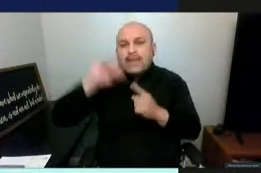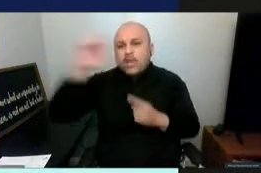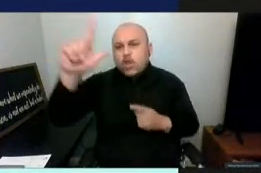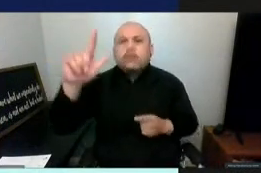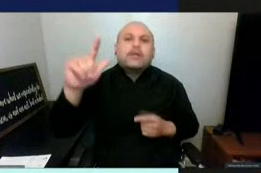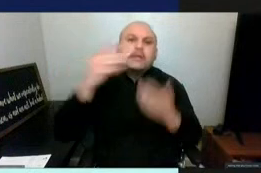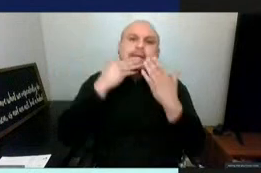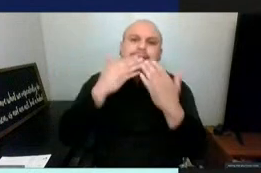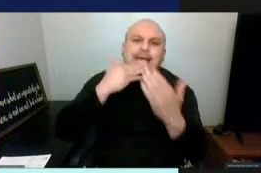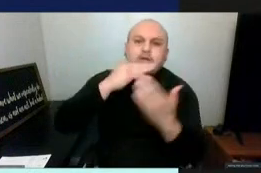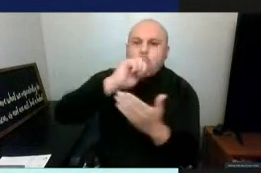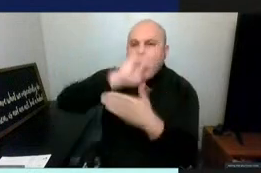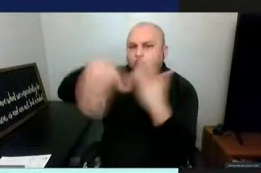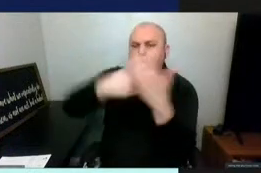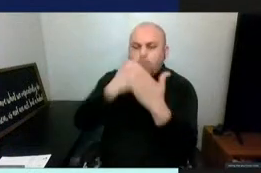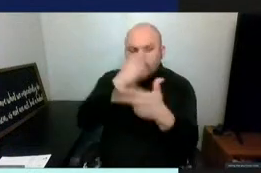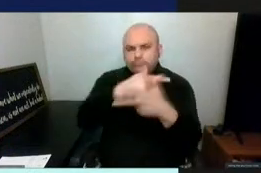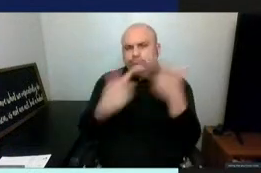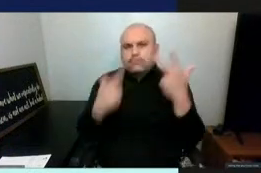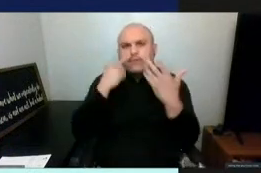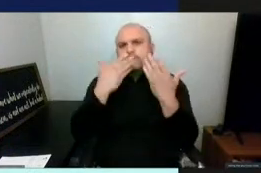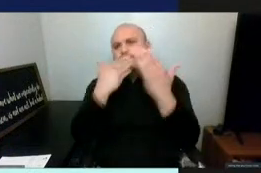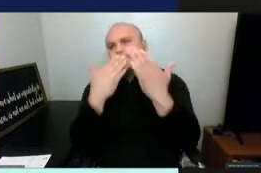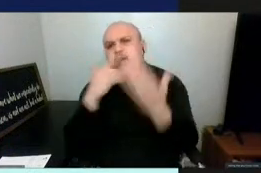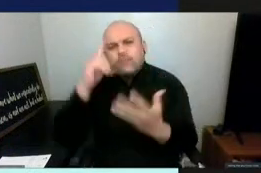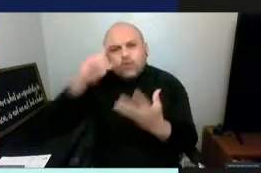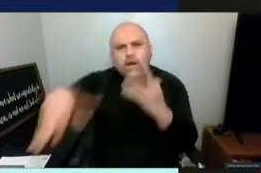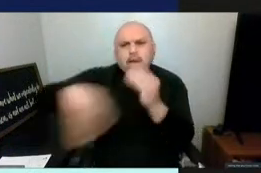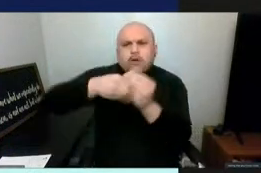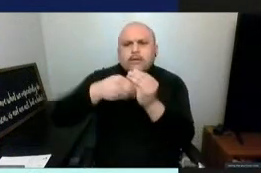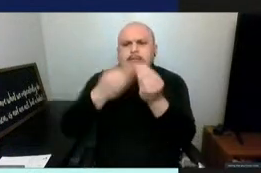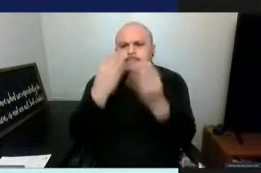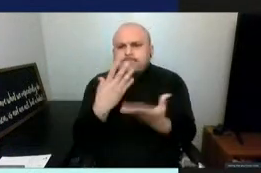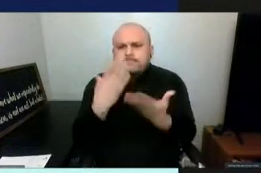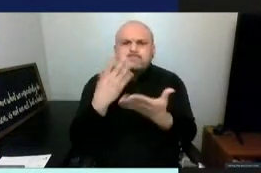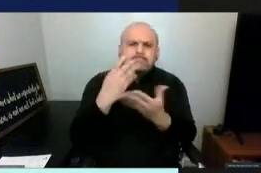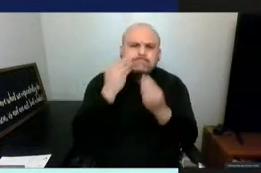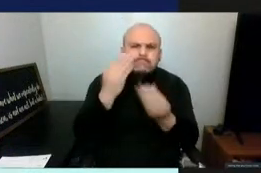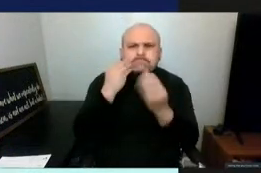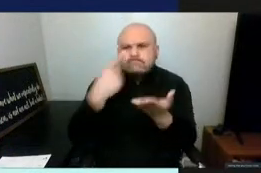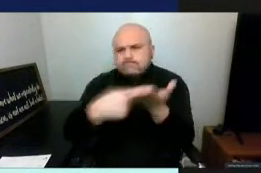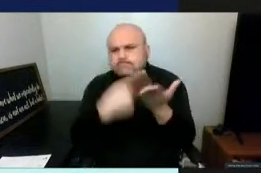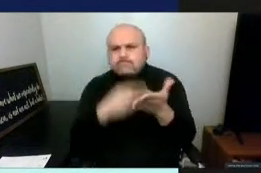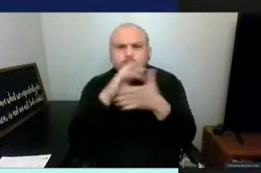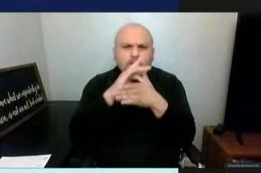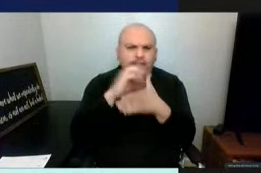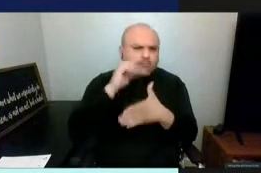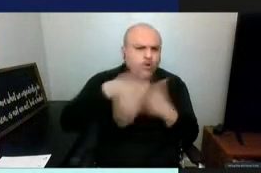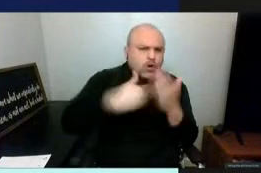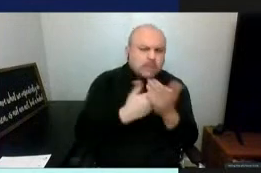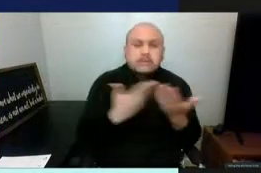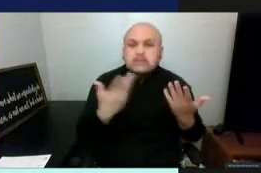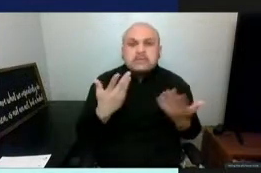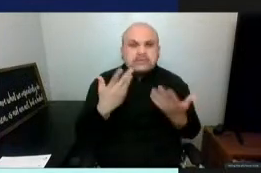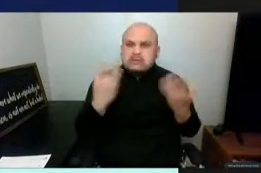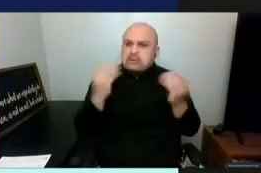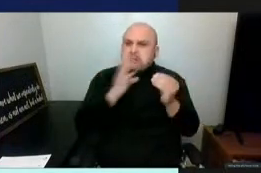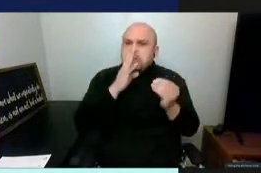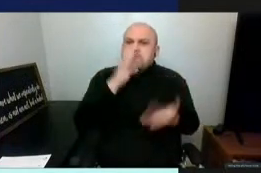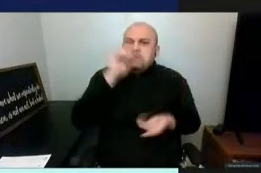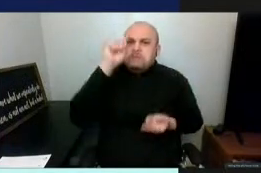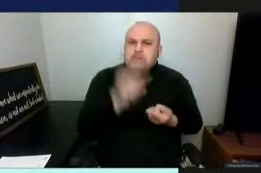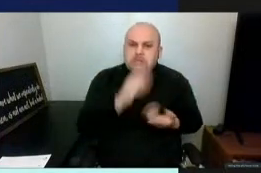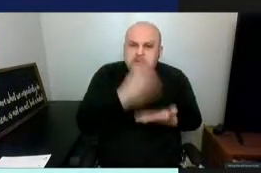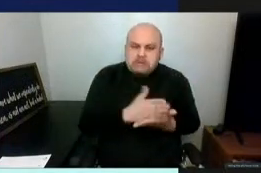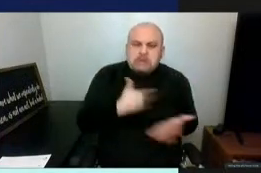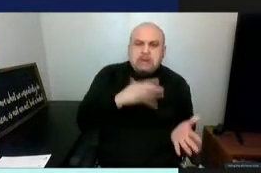much in advance for providing additional context for our discussion today. Without further ado, I will turn it over to Drs.